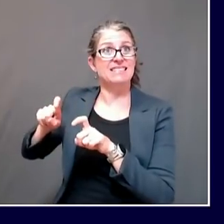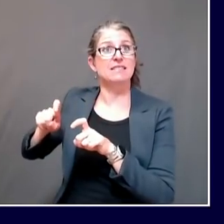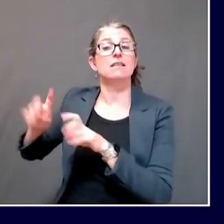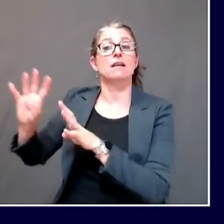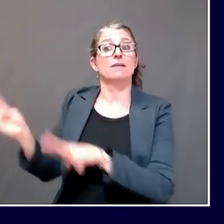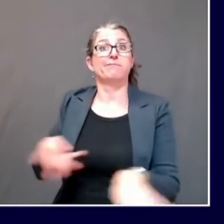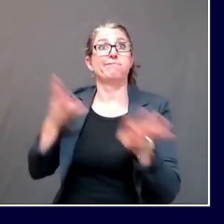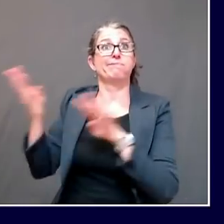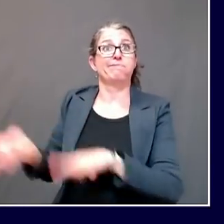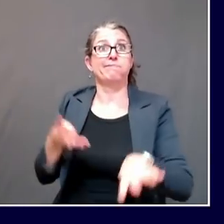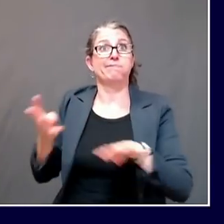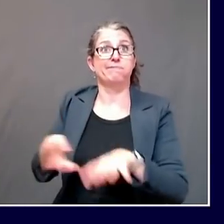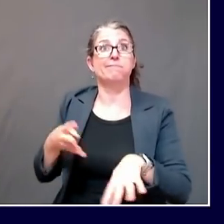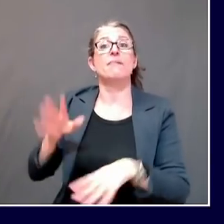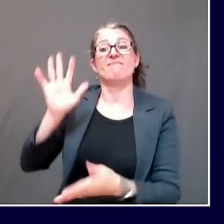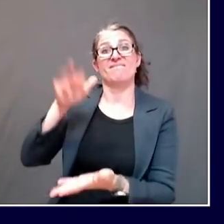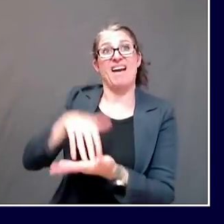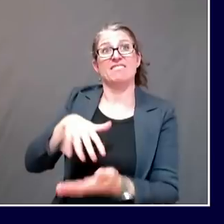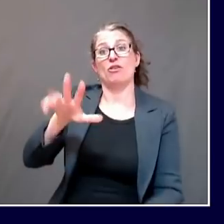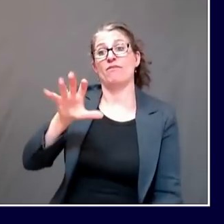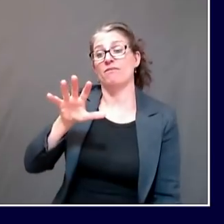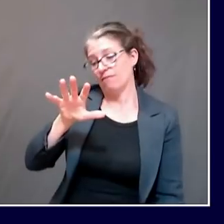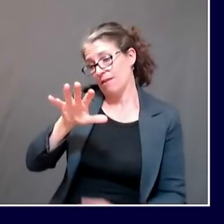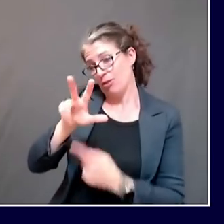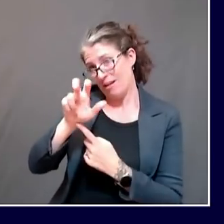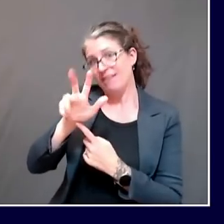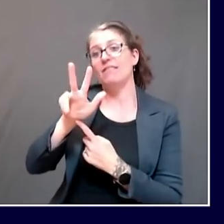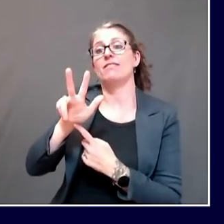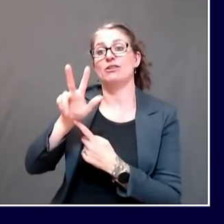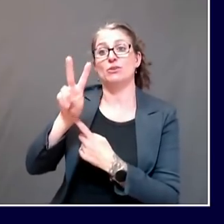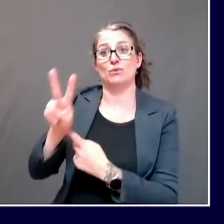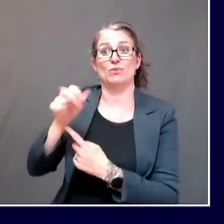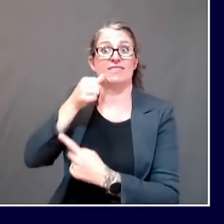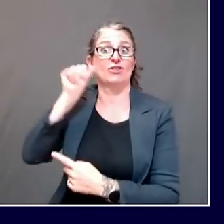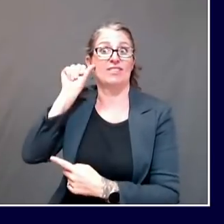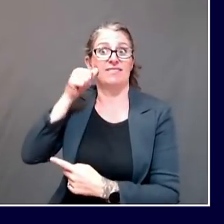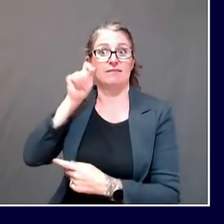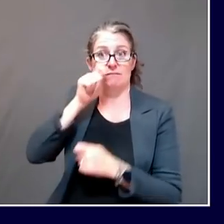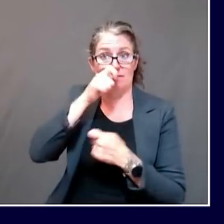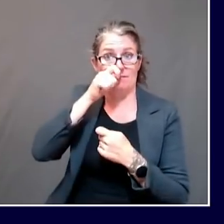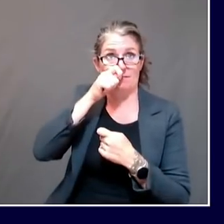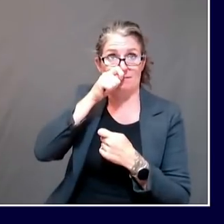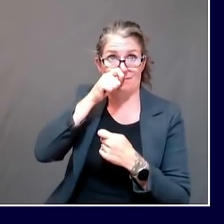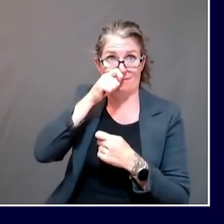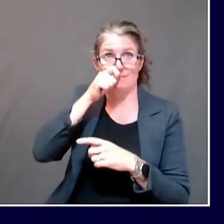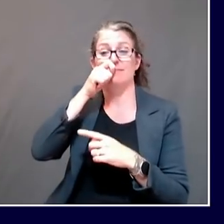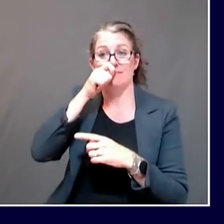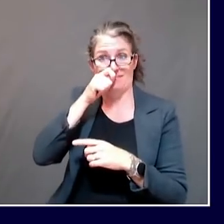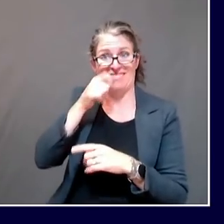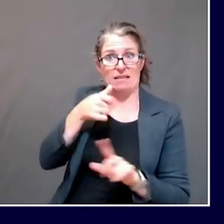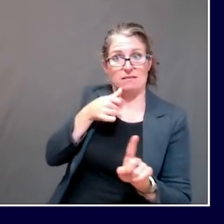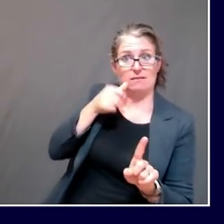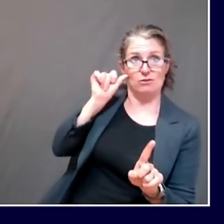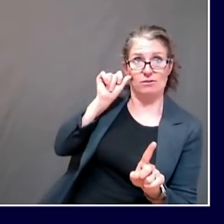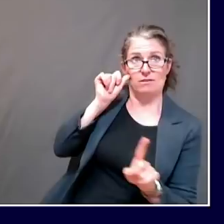5,302 PCR tests reported to Maine CDC, the one-day point positivity rate in Maine